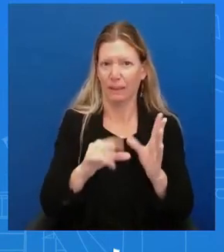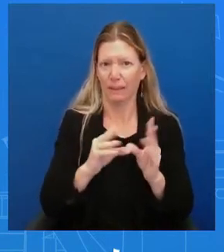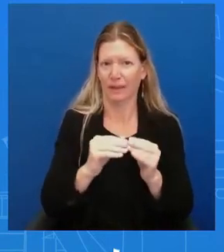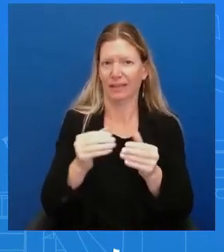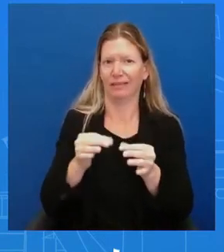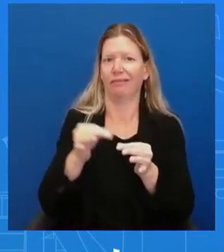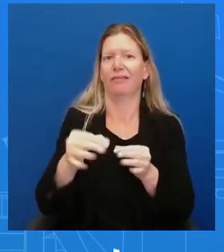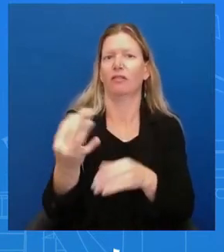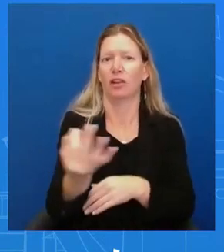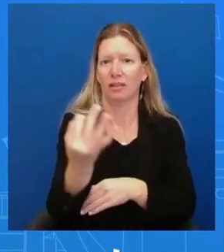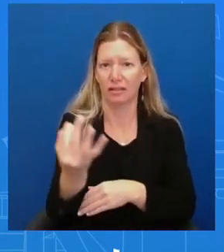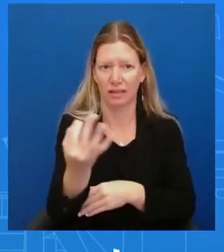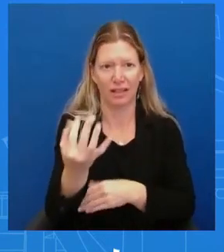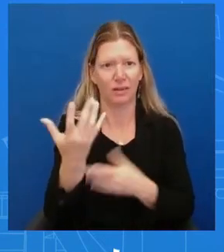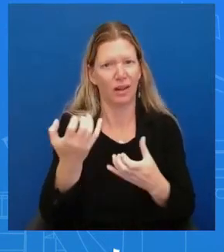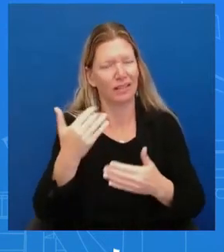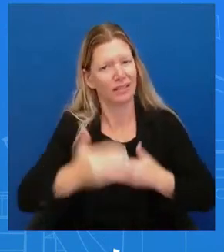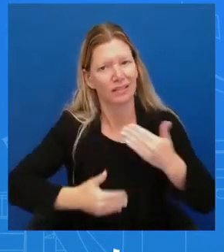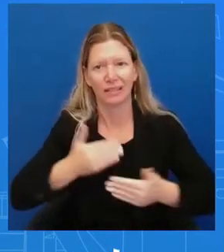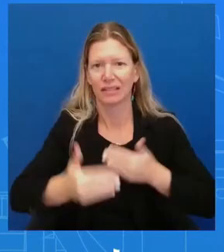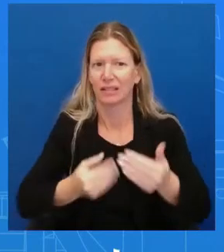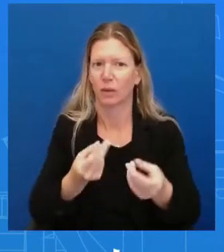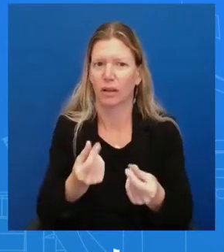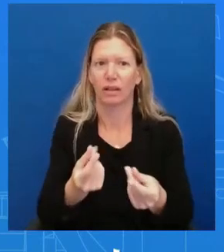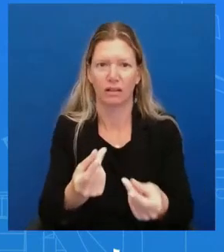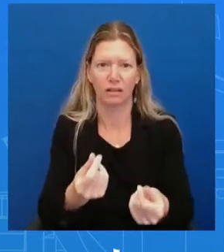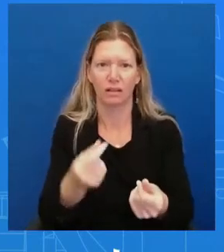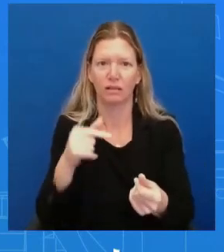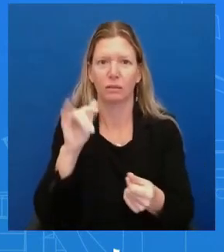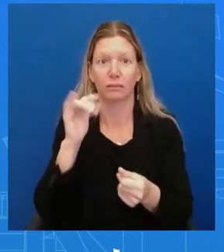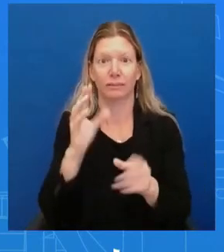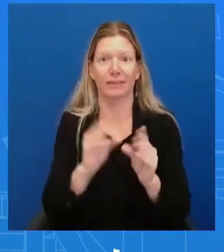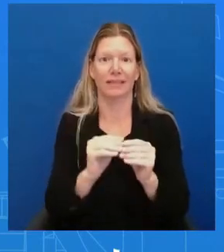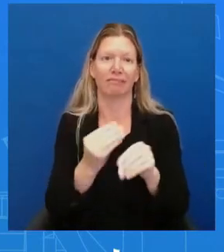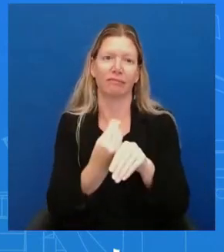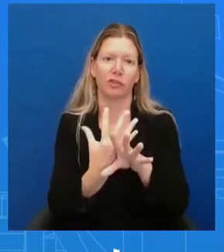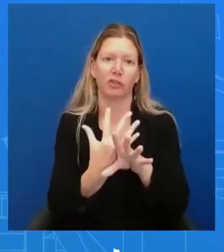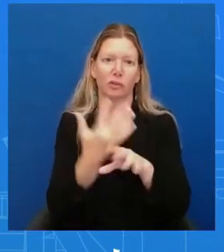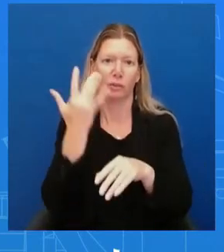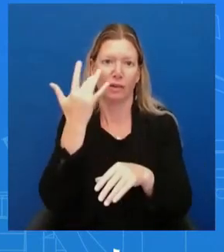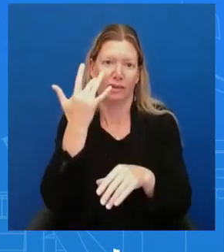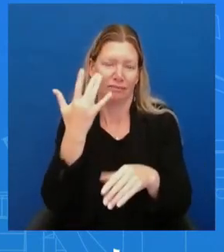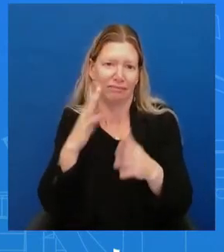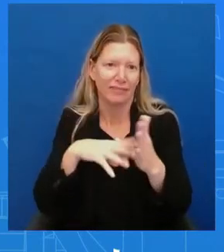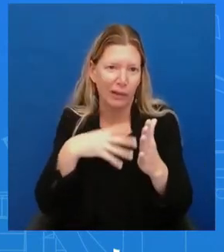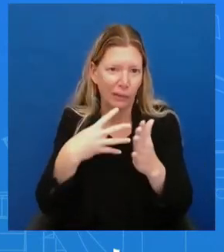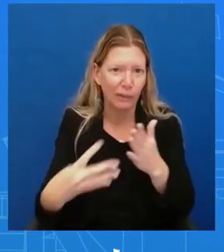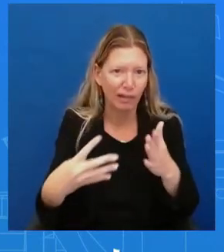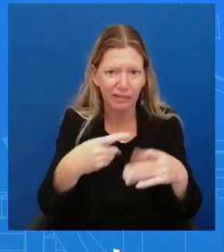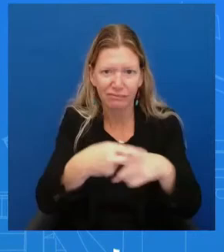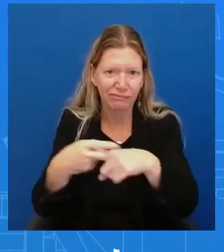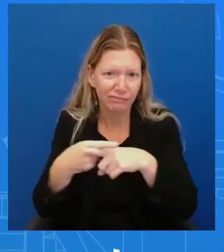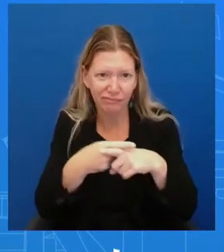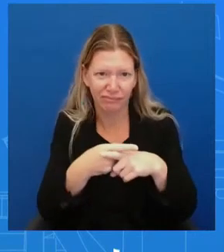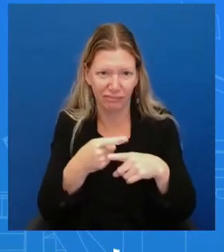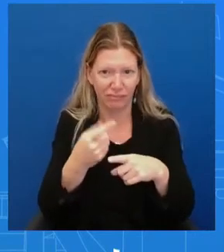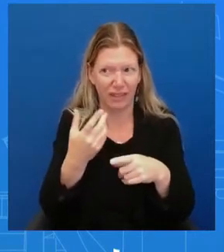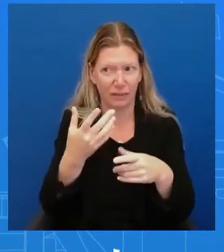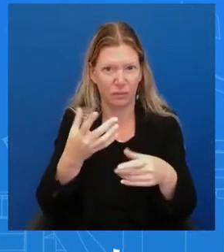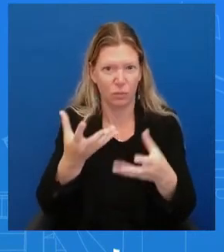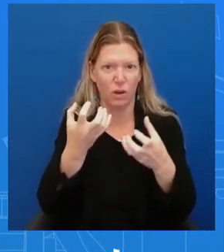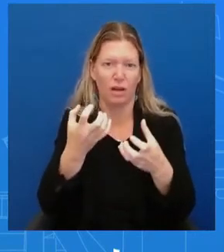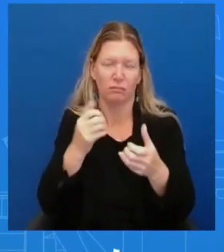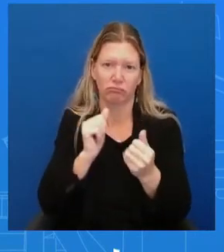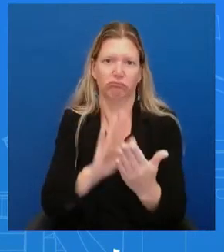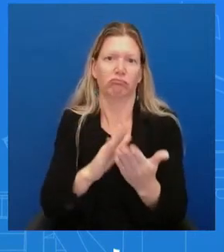happening virtually because we understand, and obviously you all understand, how important it is to have this conversation. We've been very clear about